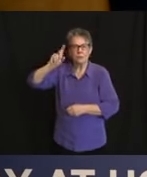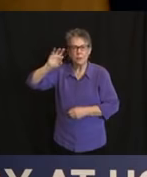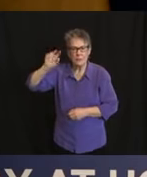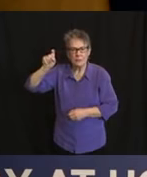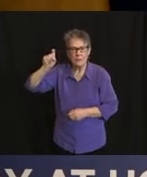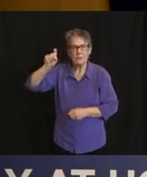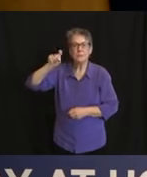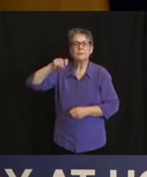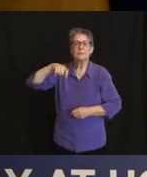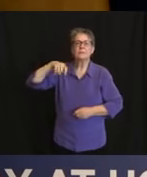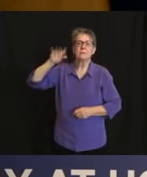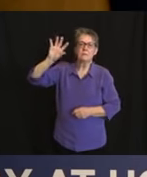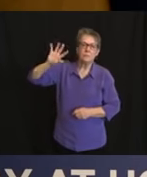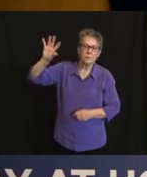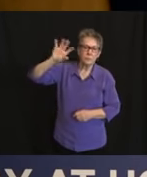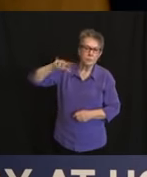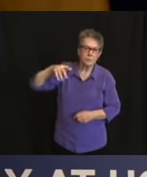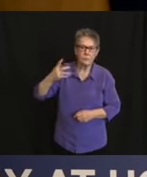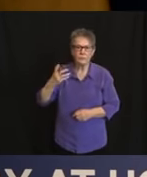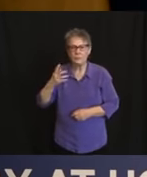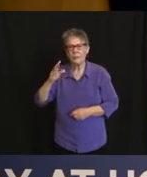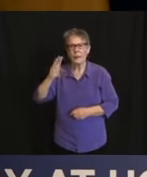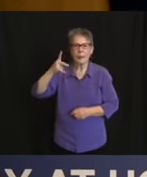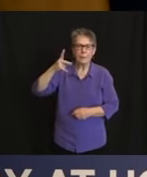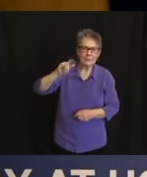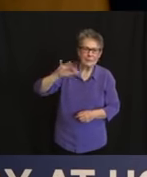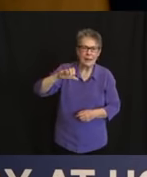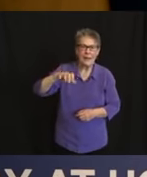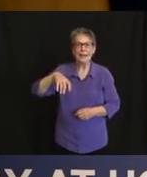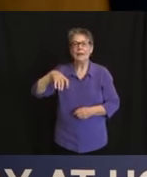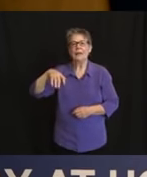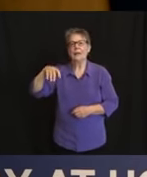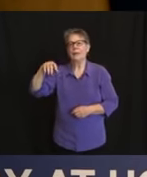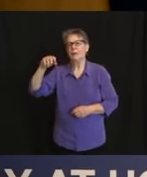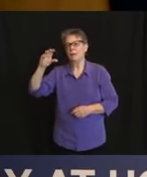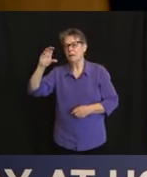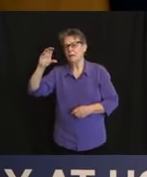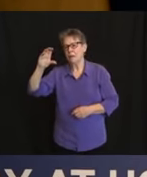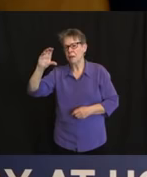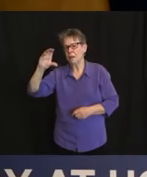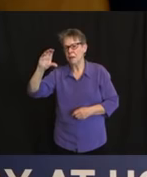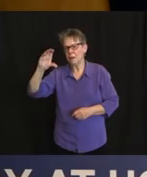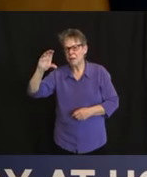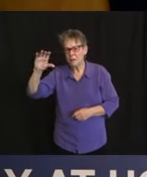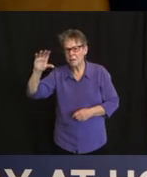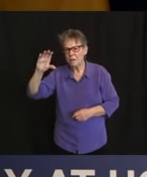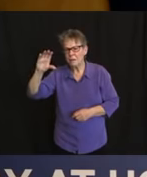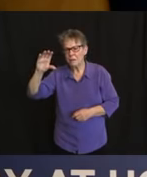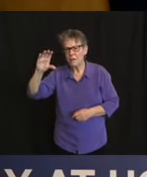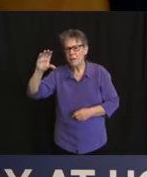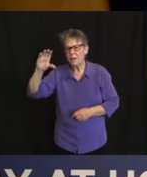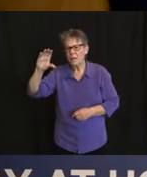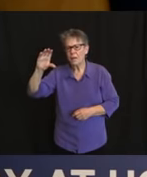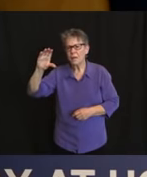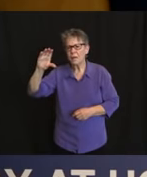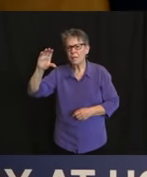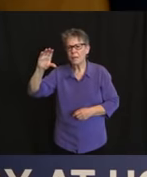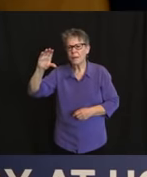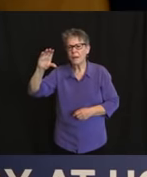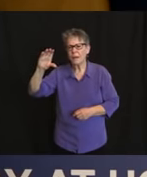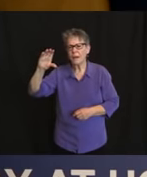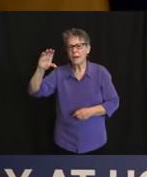Hunterdon. The central region is Somerset, Middlesex, Mercer, Monmouth, and Ocean. And the southern